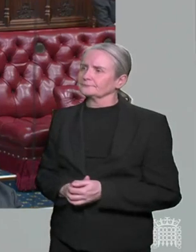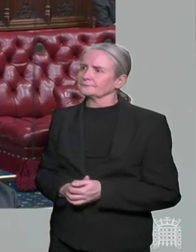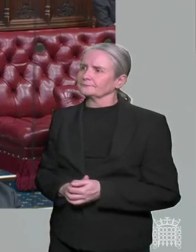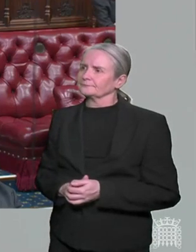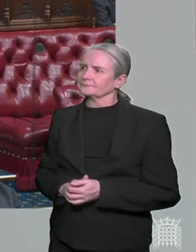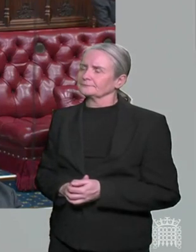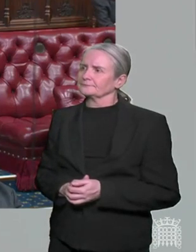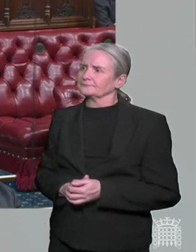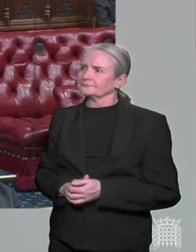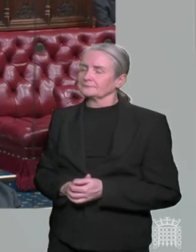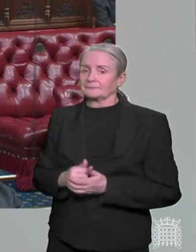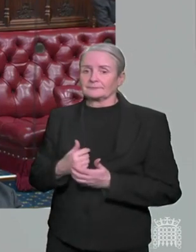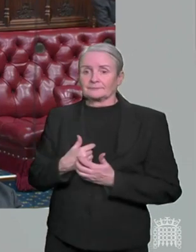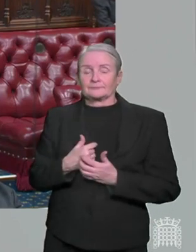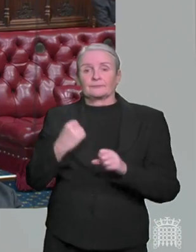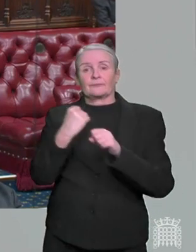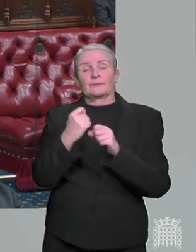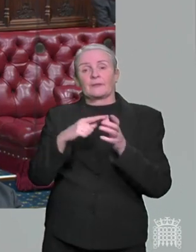question standing under my name on the order paper.